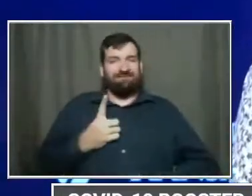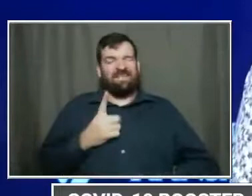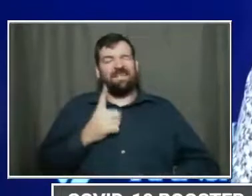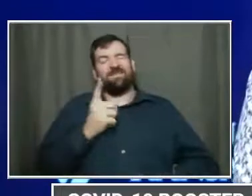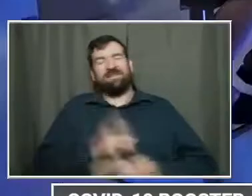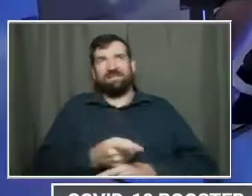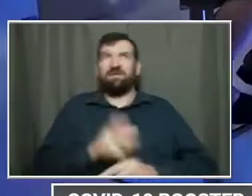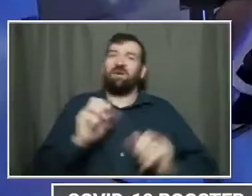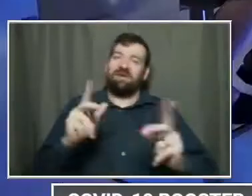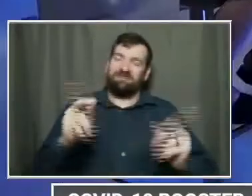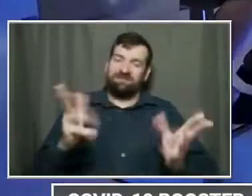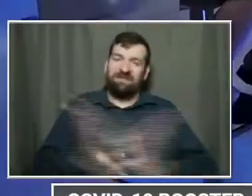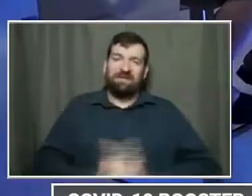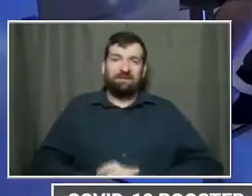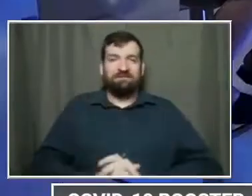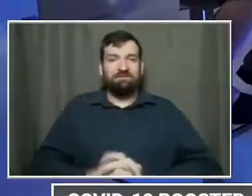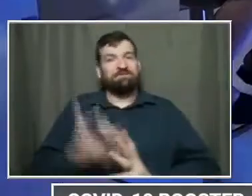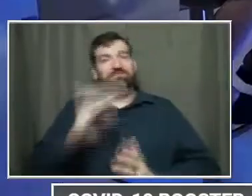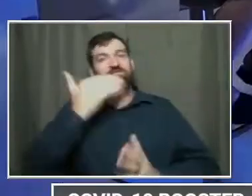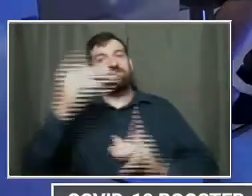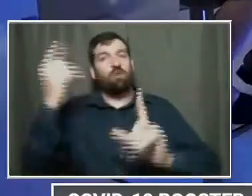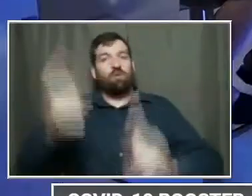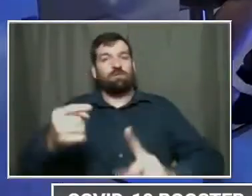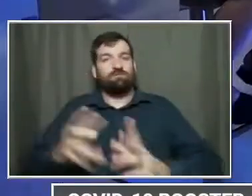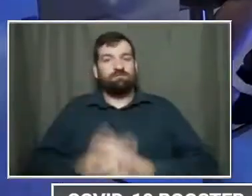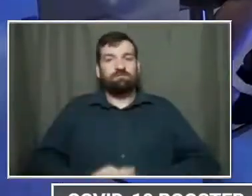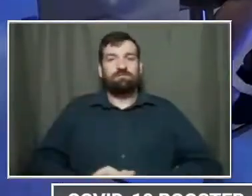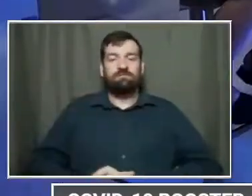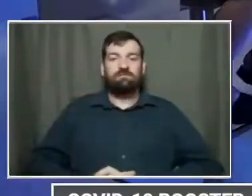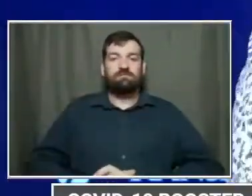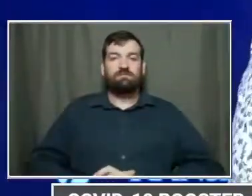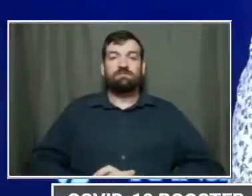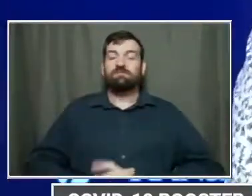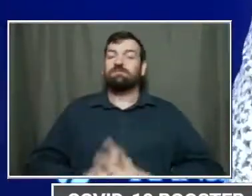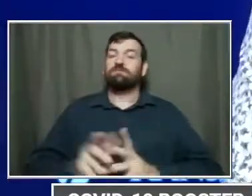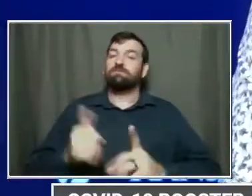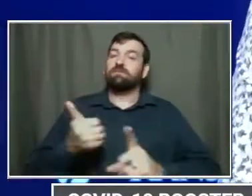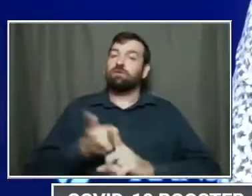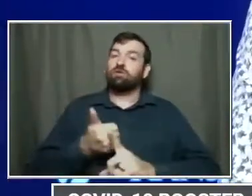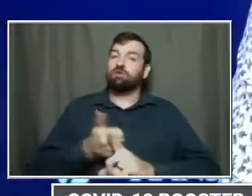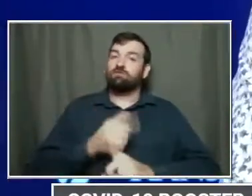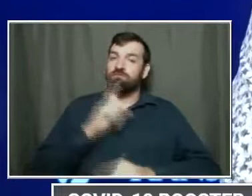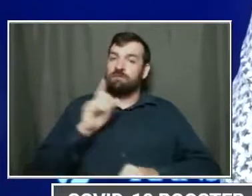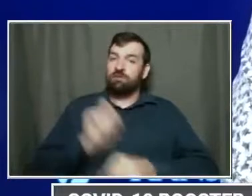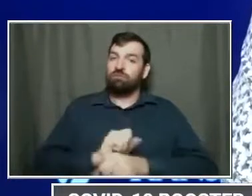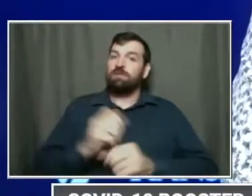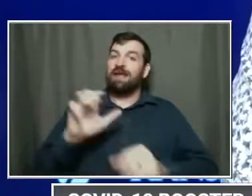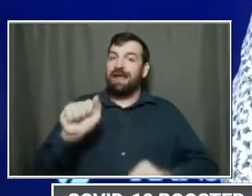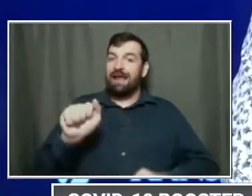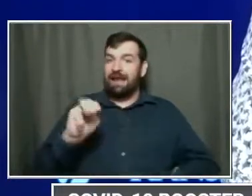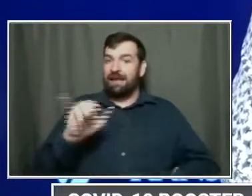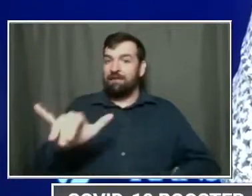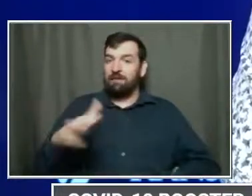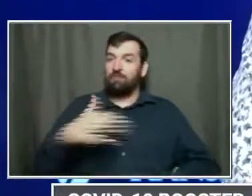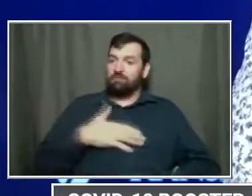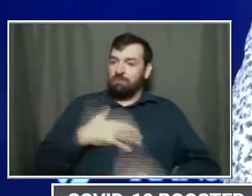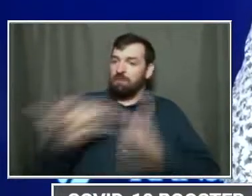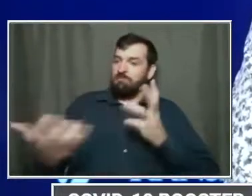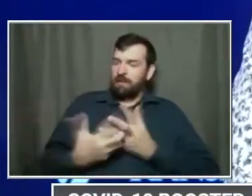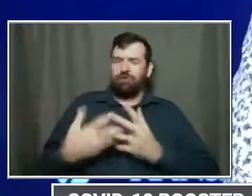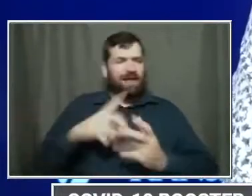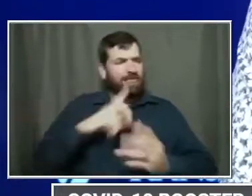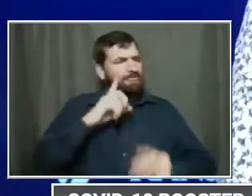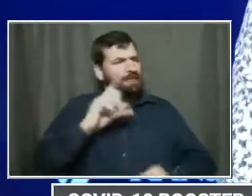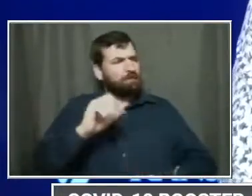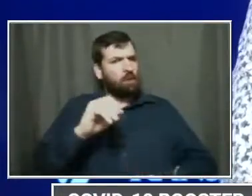say that. Point. That is a good point. Thank you. I stand corrected there. She was actually a match for me. Amy was my match, right? And, I think so. Yeah, I have to